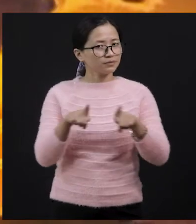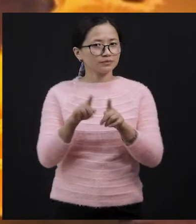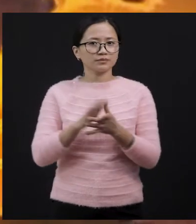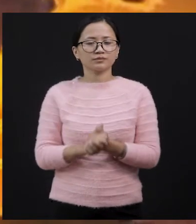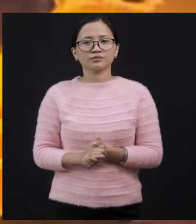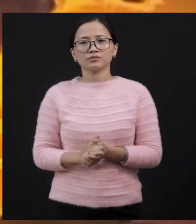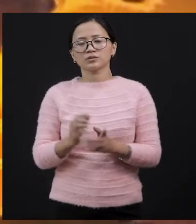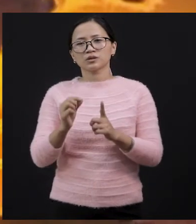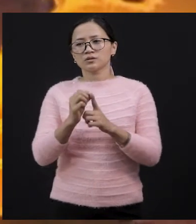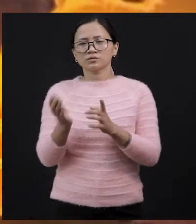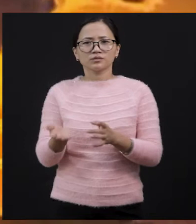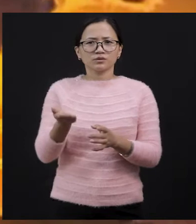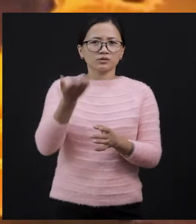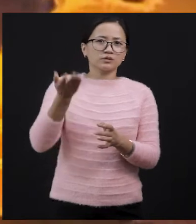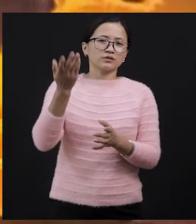and they pollute